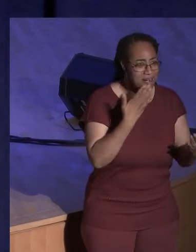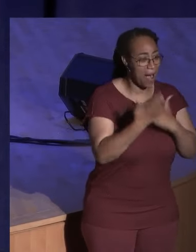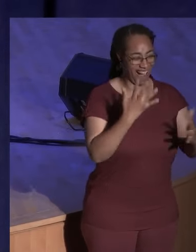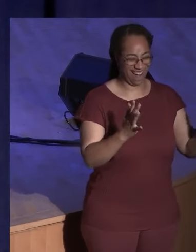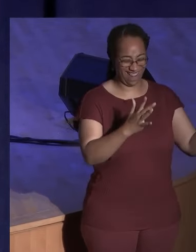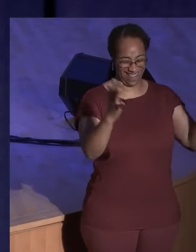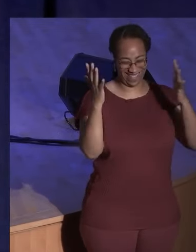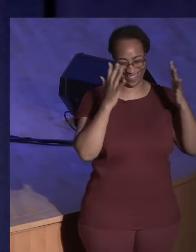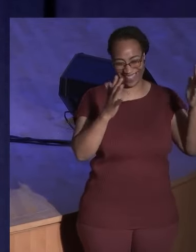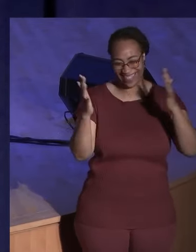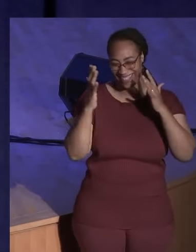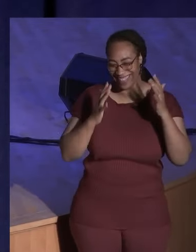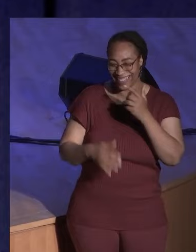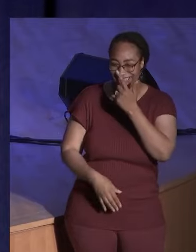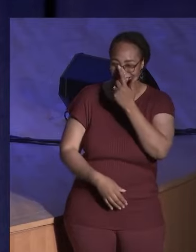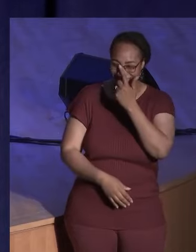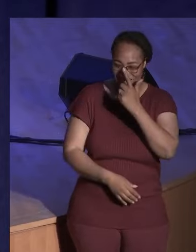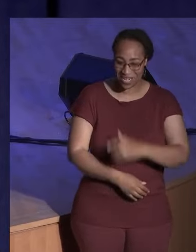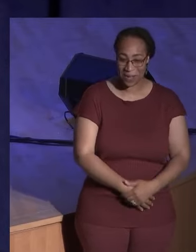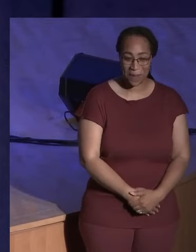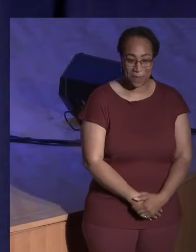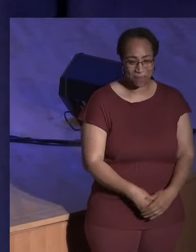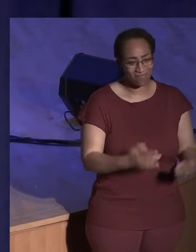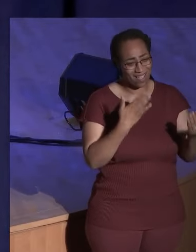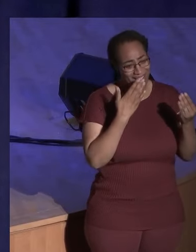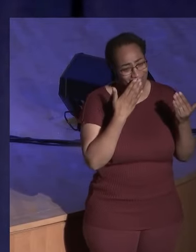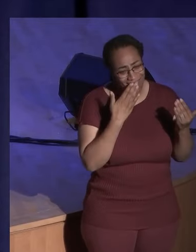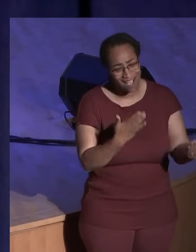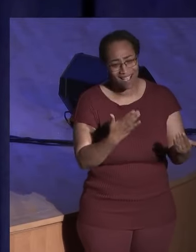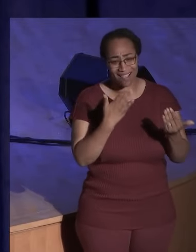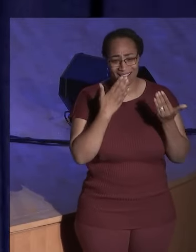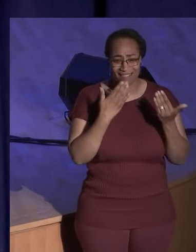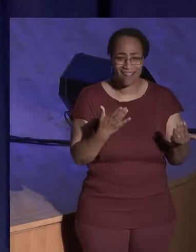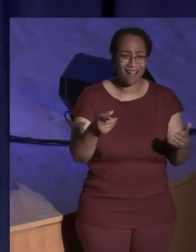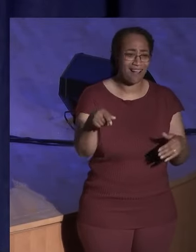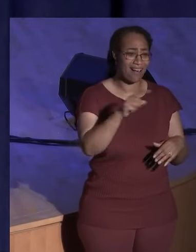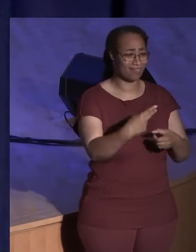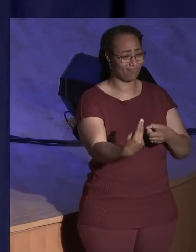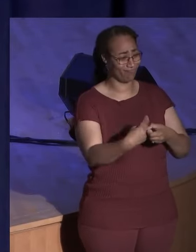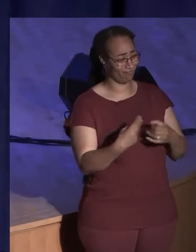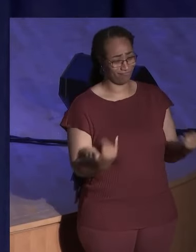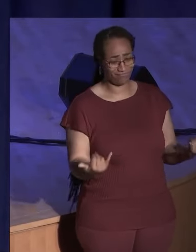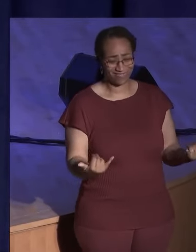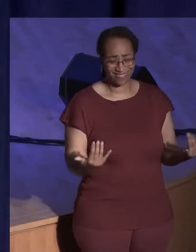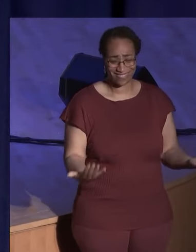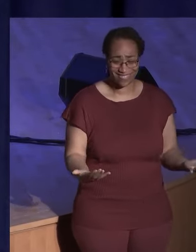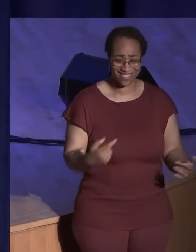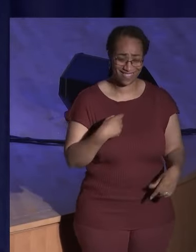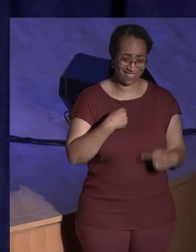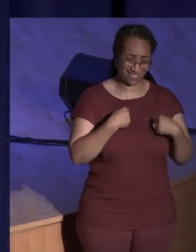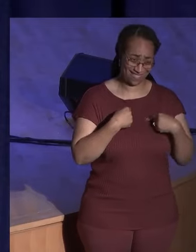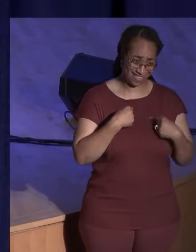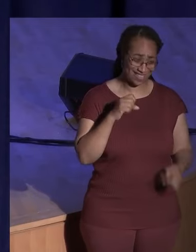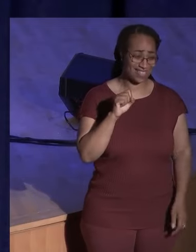Thank you so much for joining us. My name is Sabrina Lynn Motley. I'm the director of the